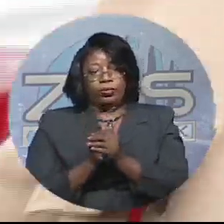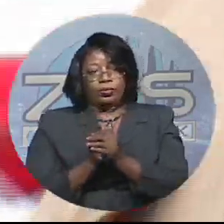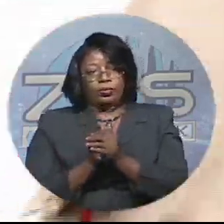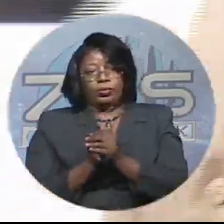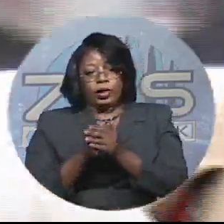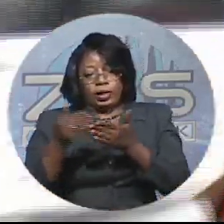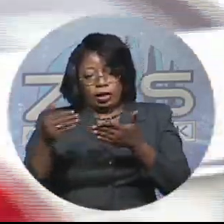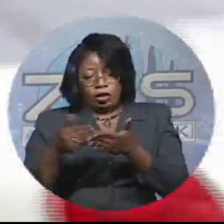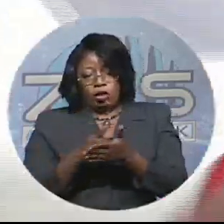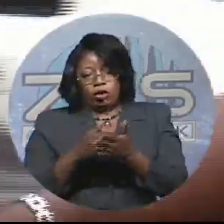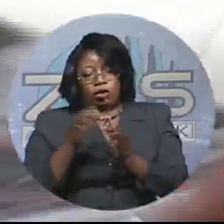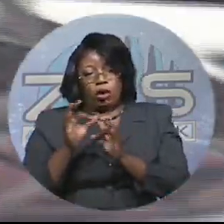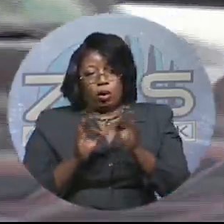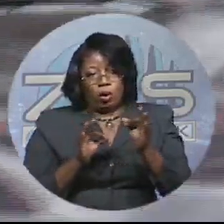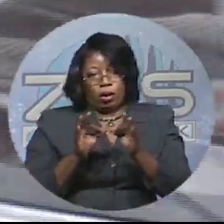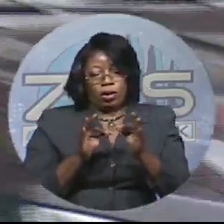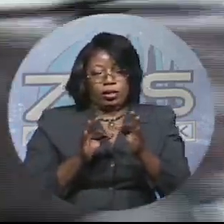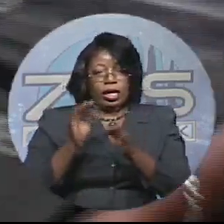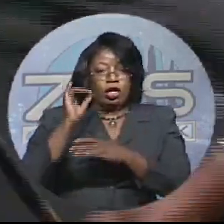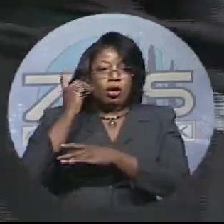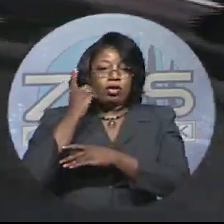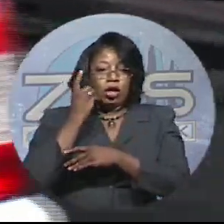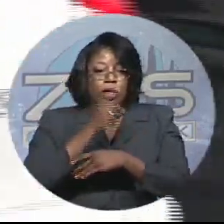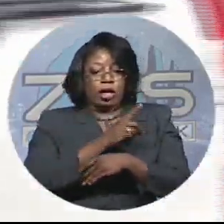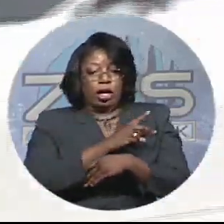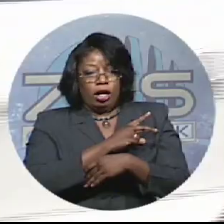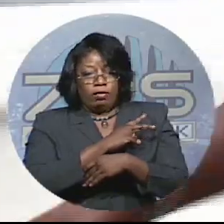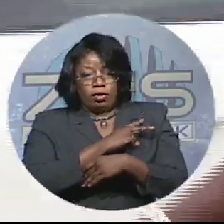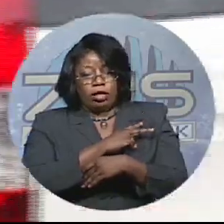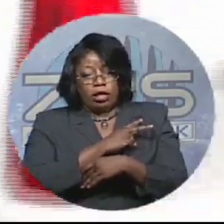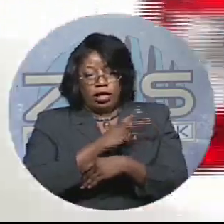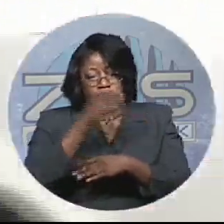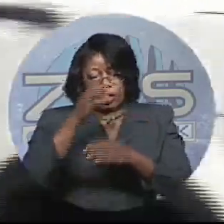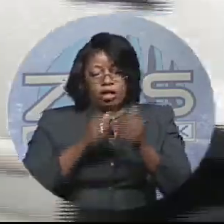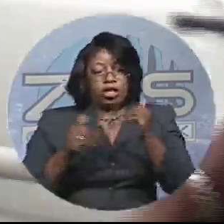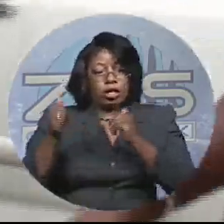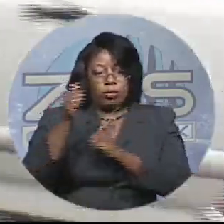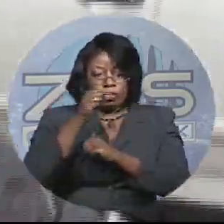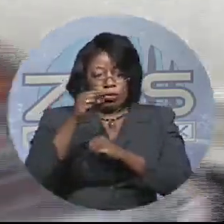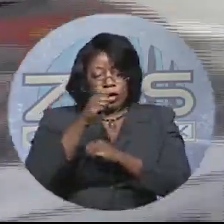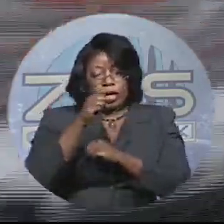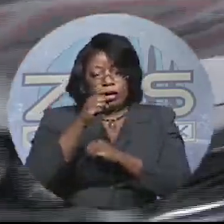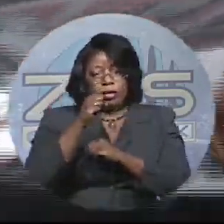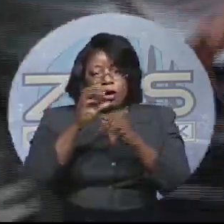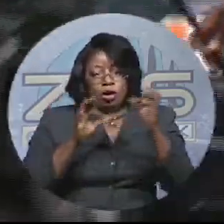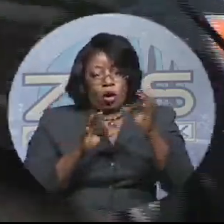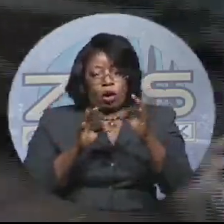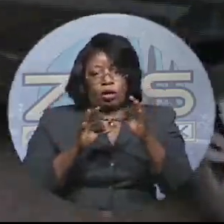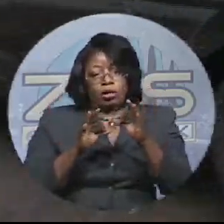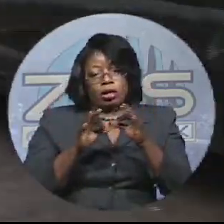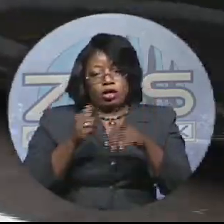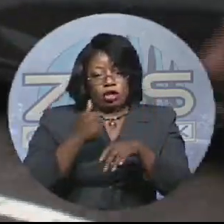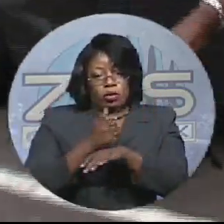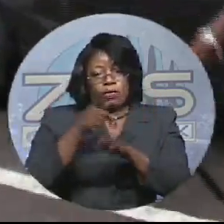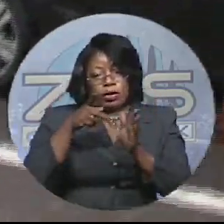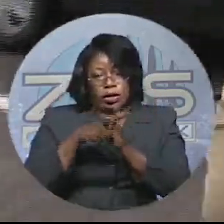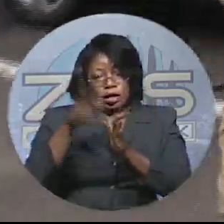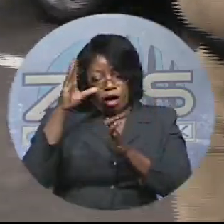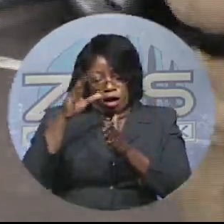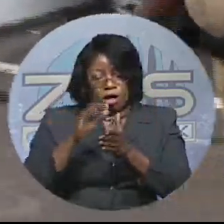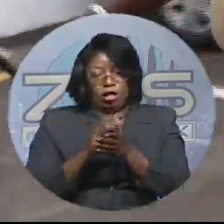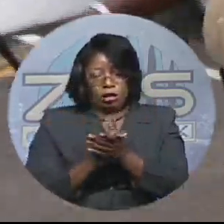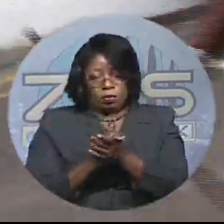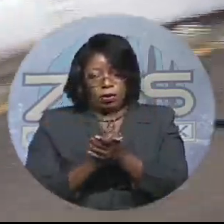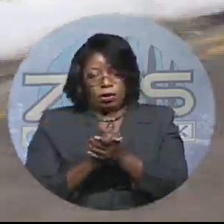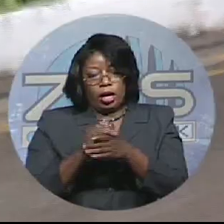In news from the courts, murder accused Donna Fasili appeared in the Supreme Court today. She's accused of killing her husband, noted podiatrist Dr. Philip Fasili,